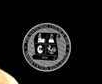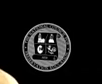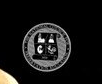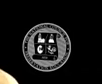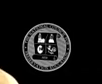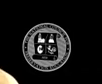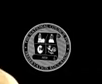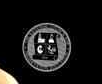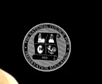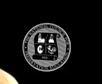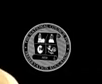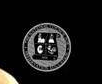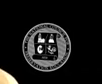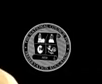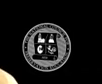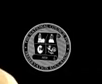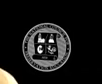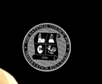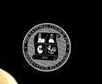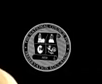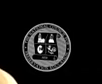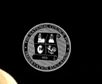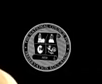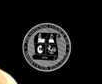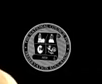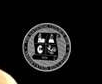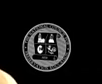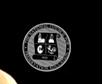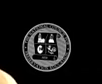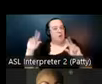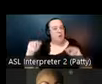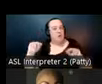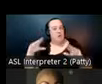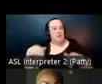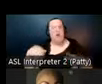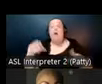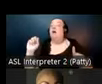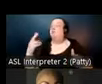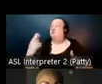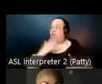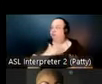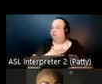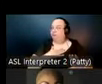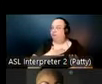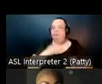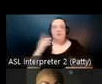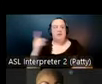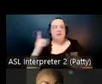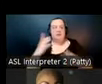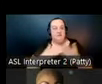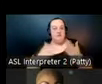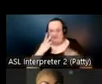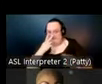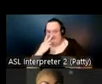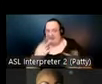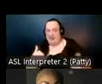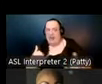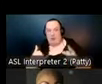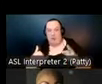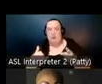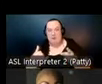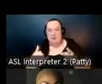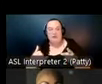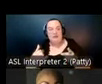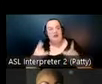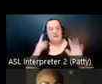Can everyone see my screen? Not yet. Oh, okay. Something's happening.